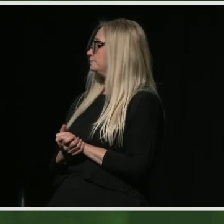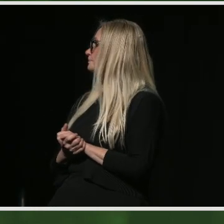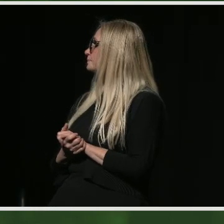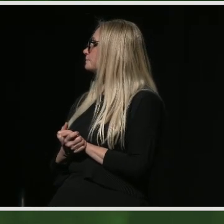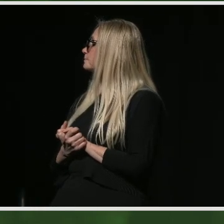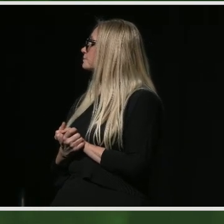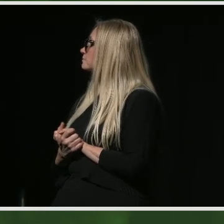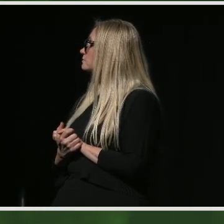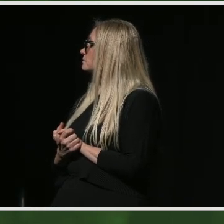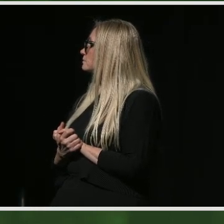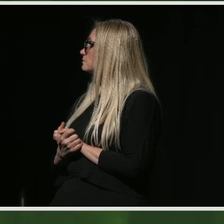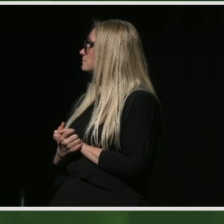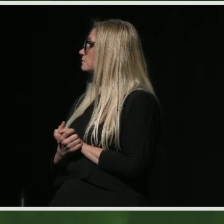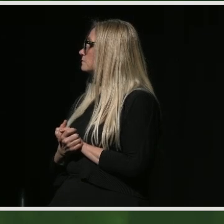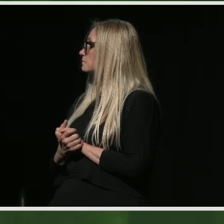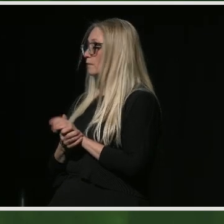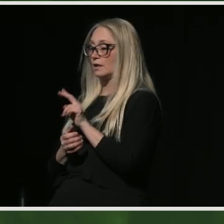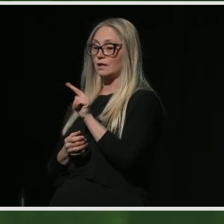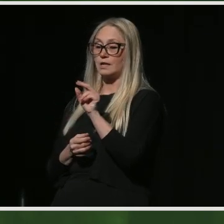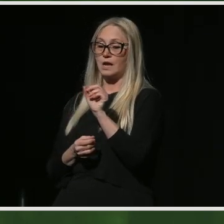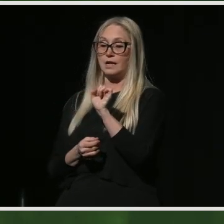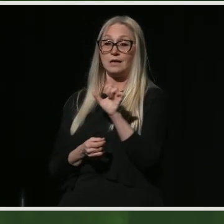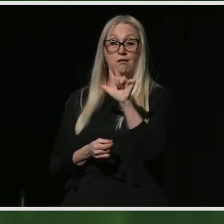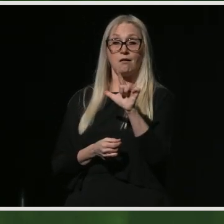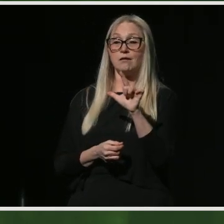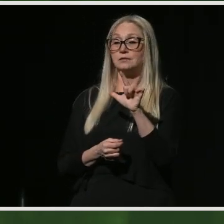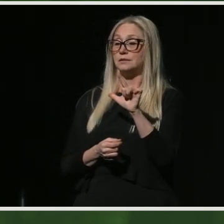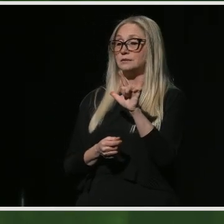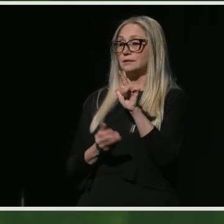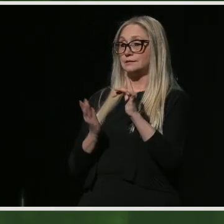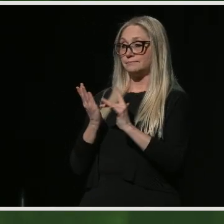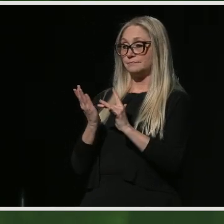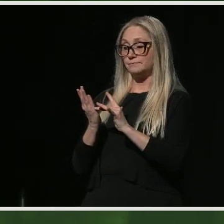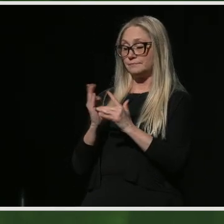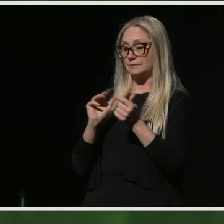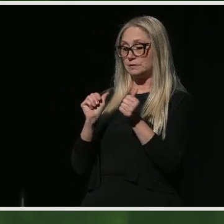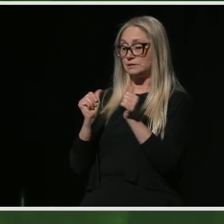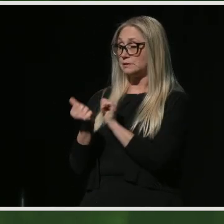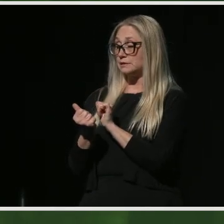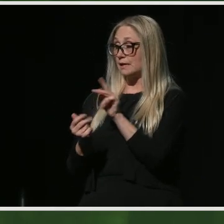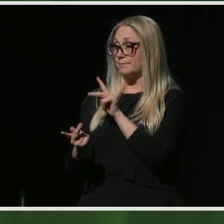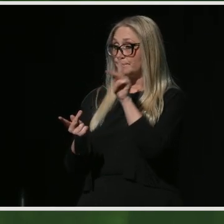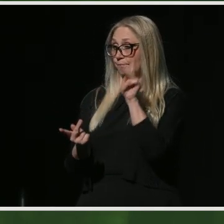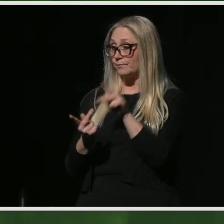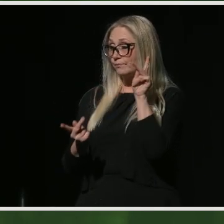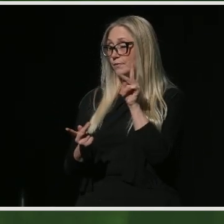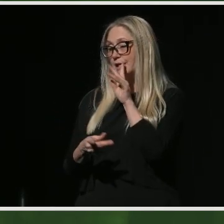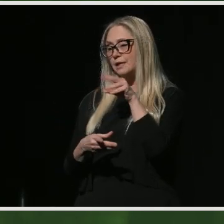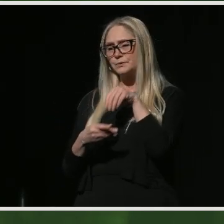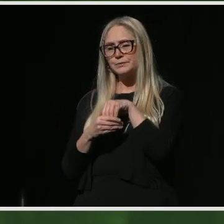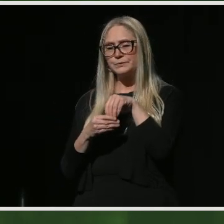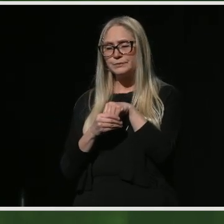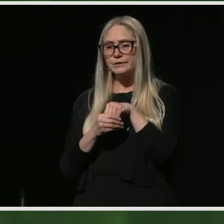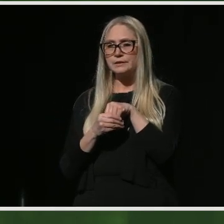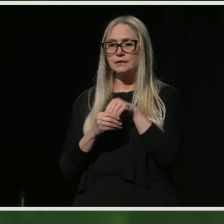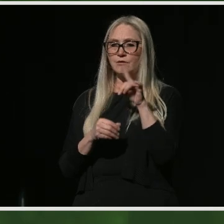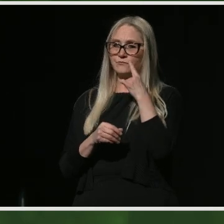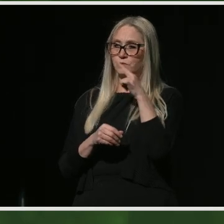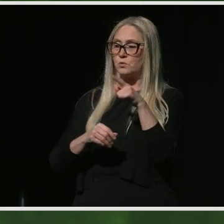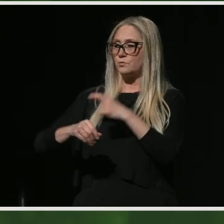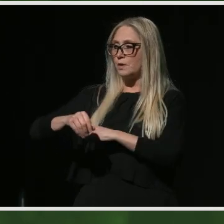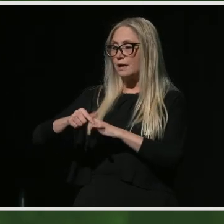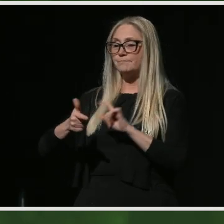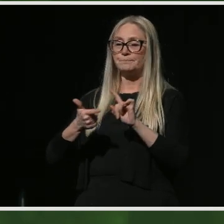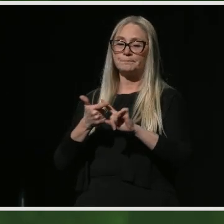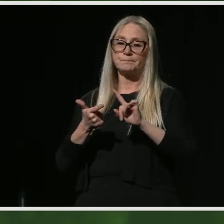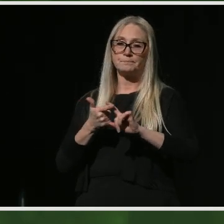Whipnotic's nozzle technology adapts perfectly across aerosol to categories including spray deodorant, shaving